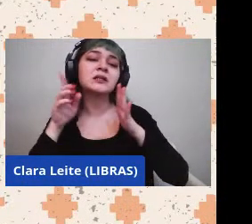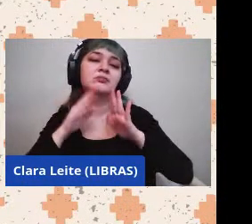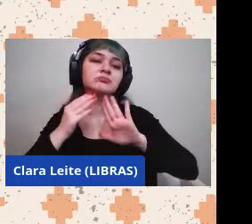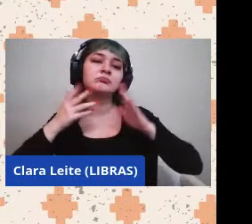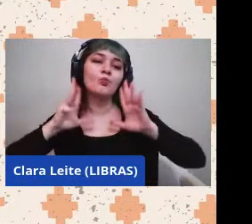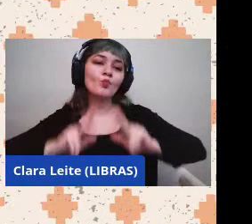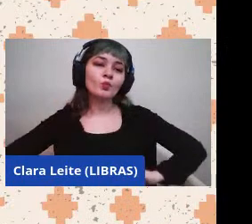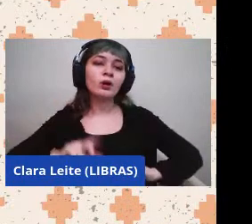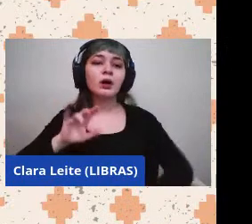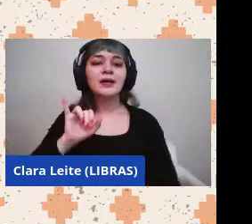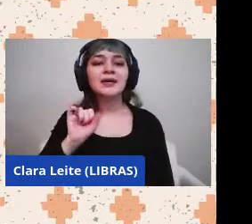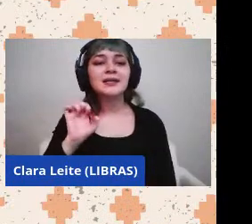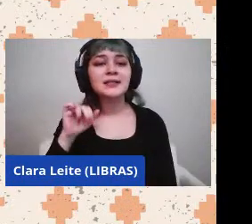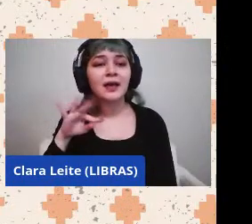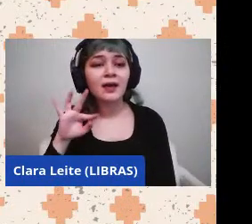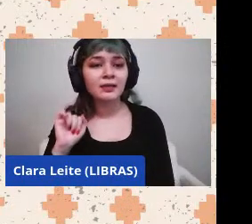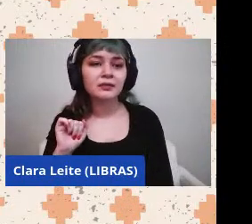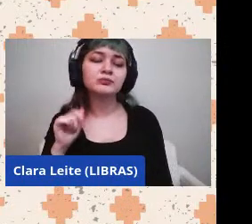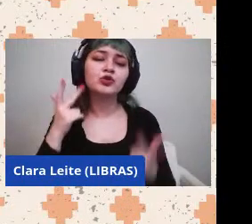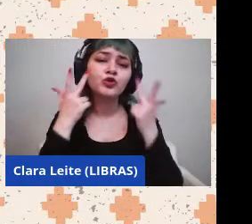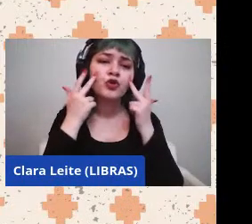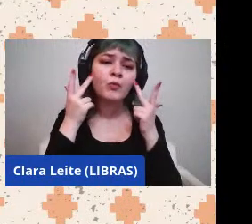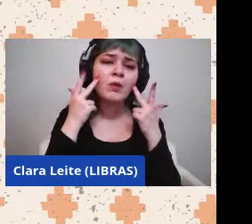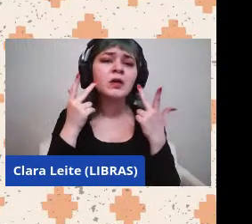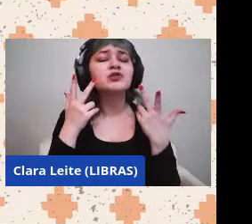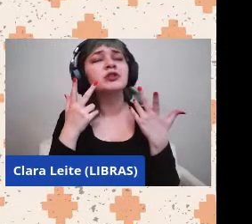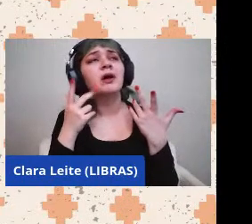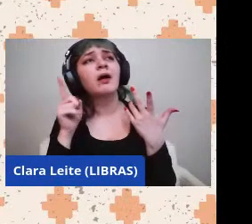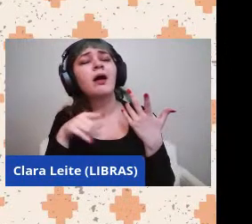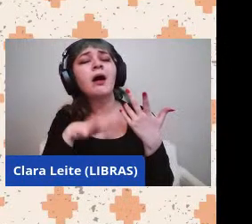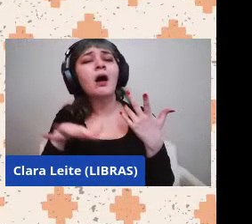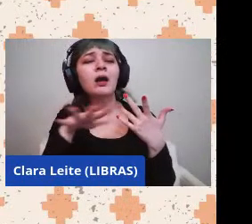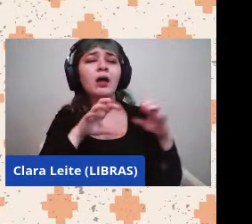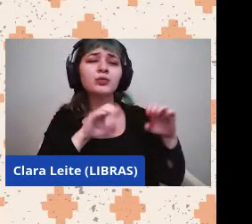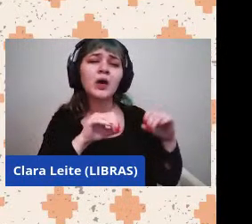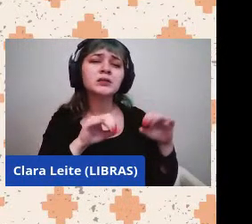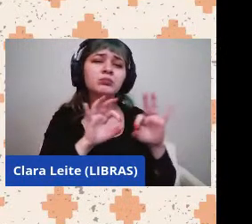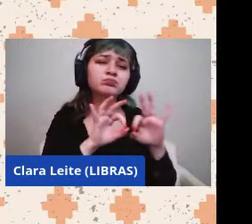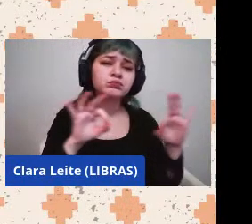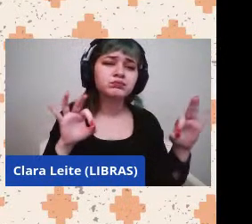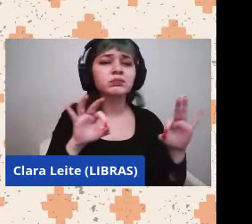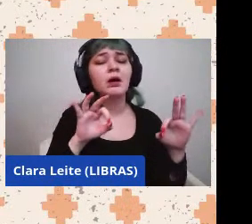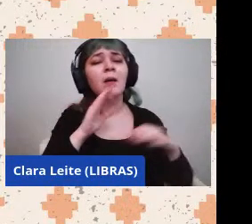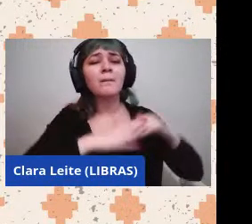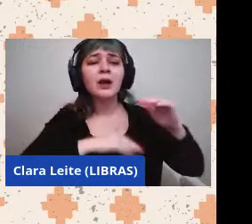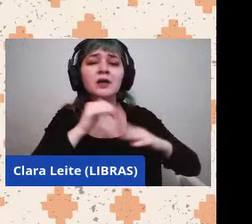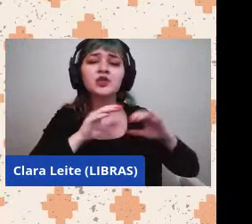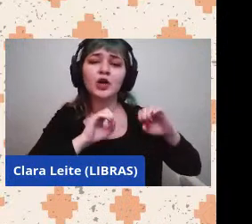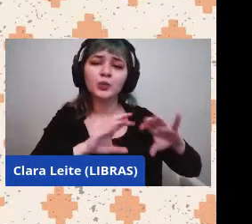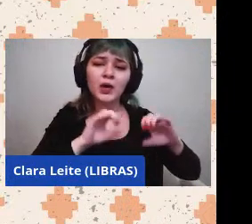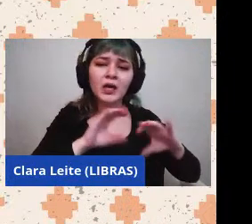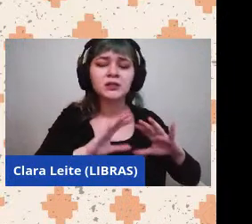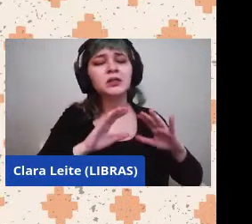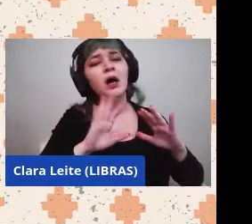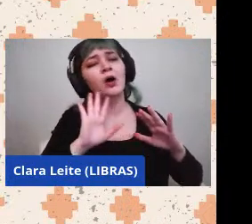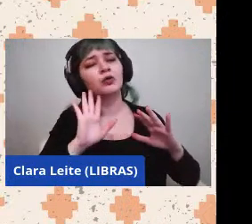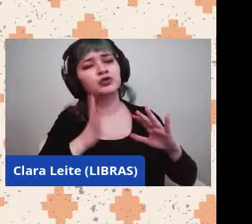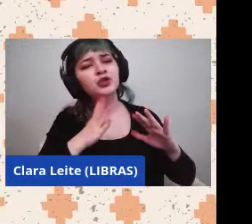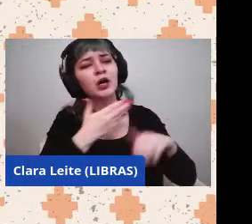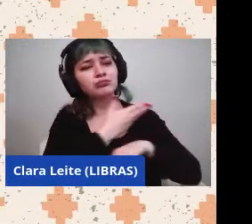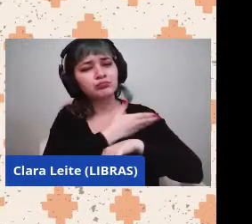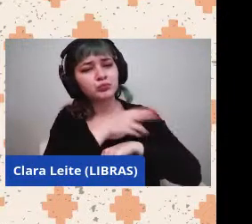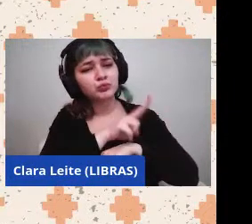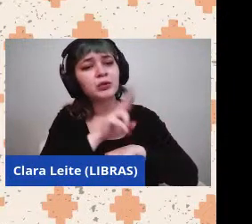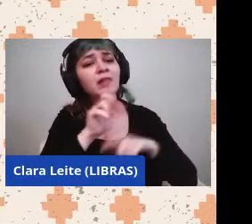Research conducted in commonly accepted educational settings on normal educational practices can be